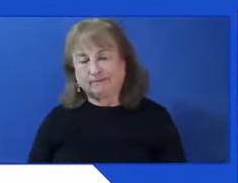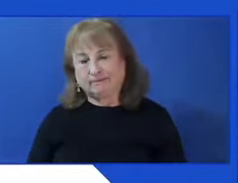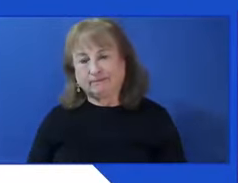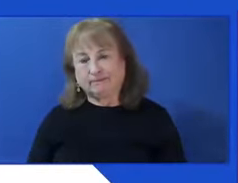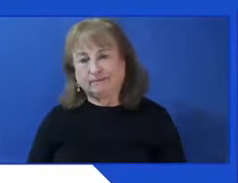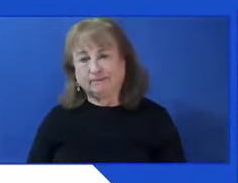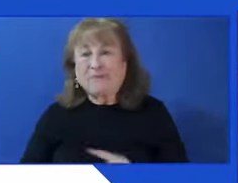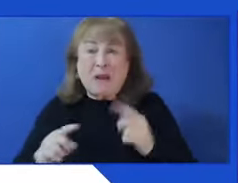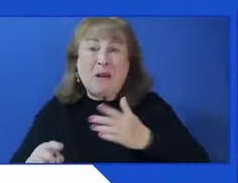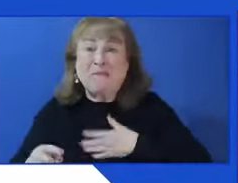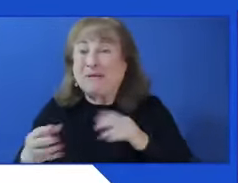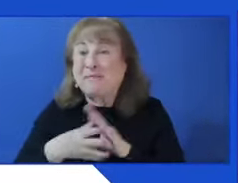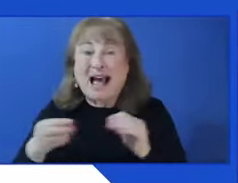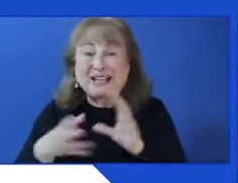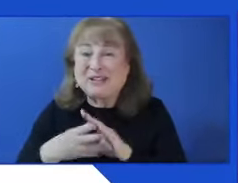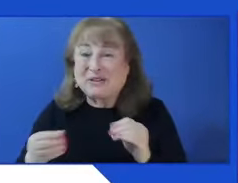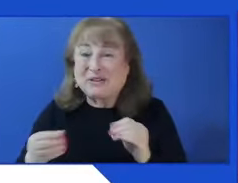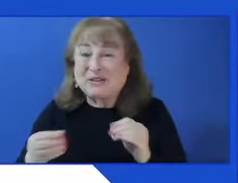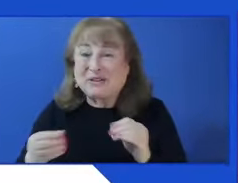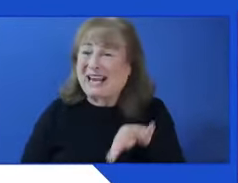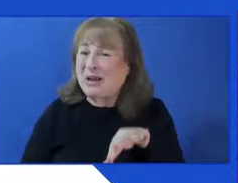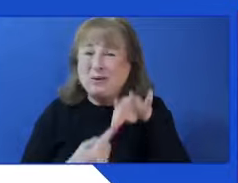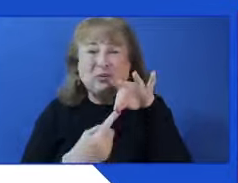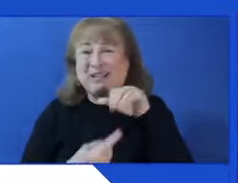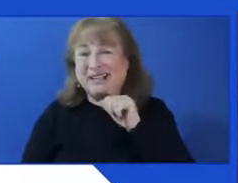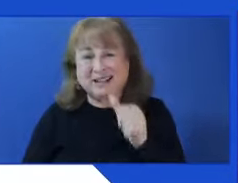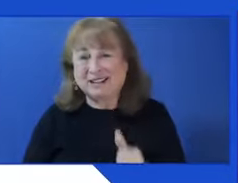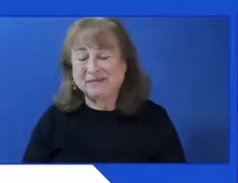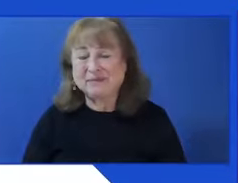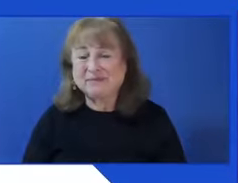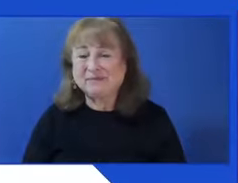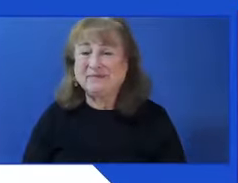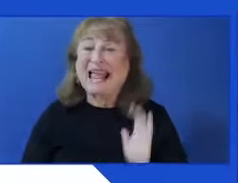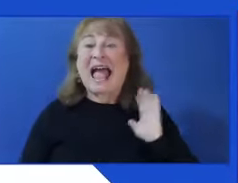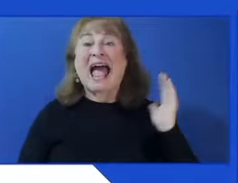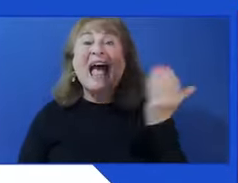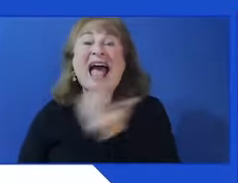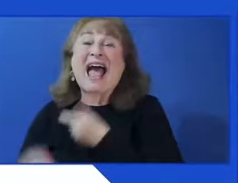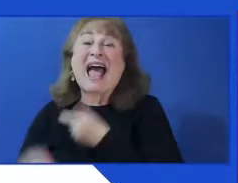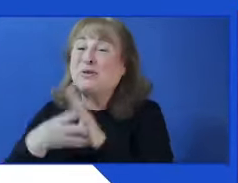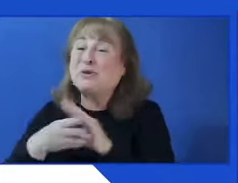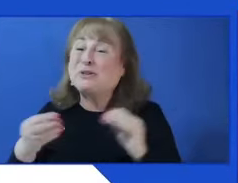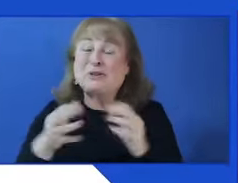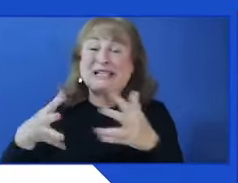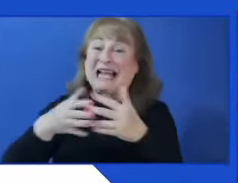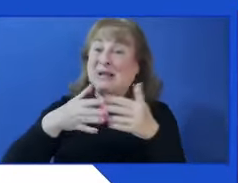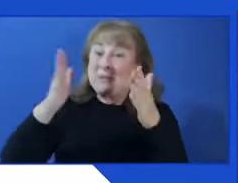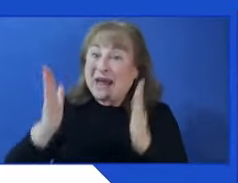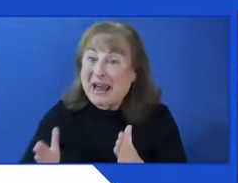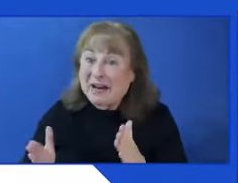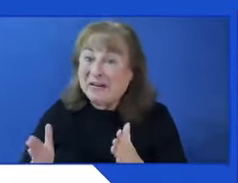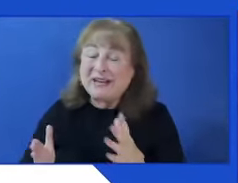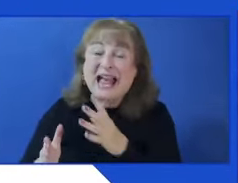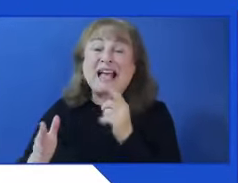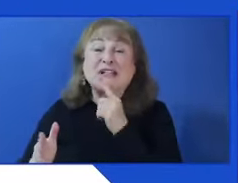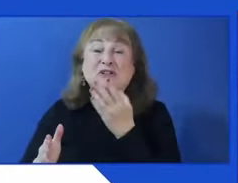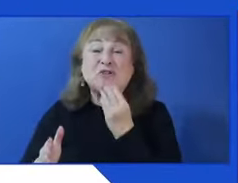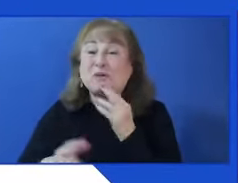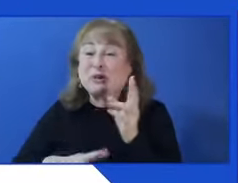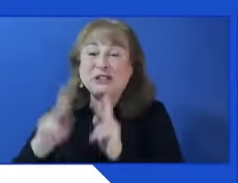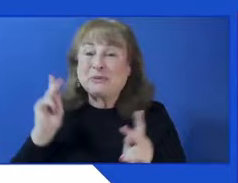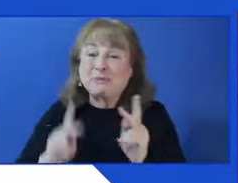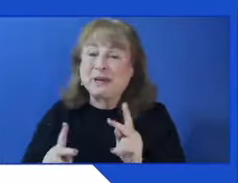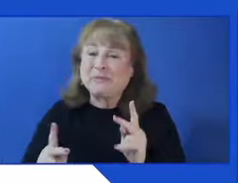But my story is not unique. Our stories as Americans and as Jews may